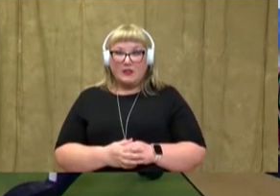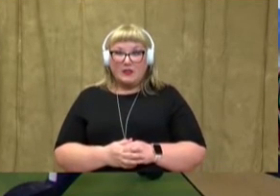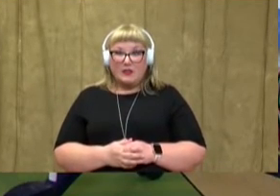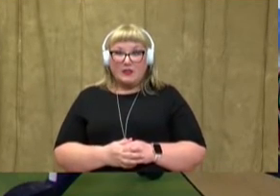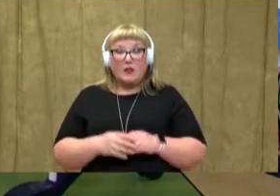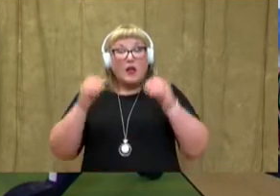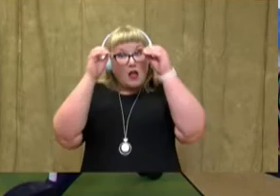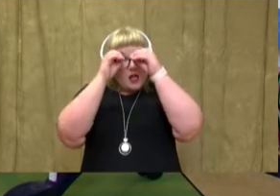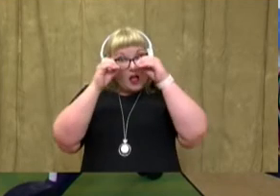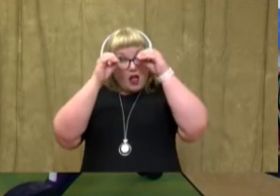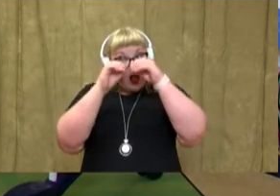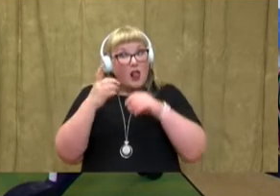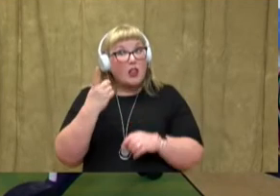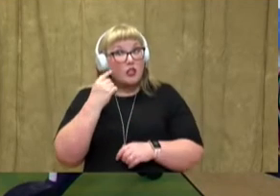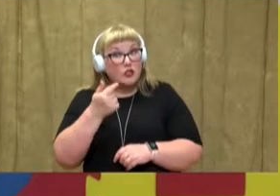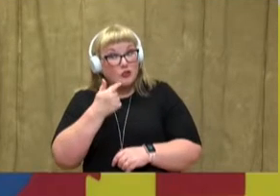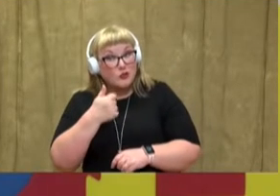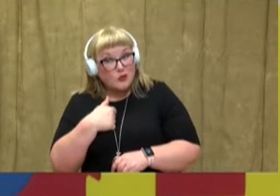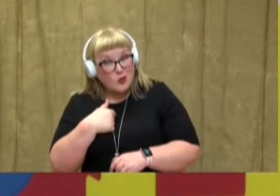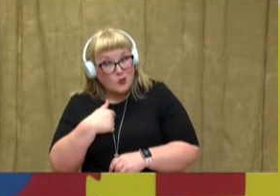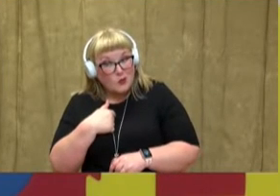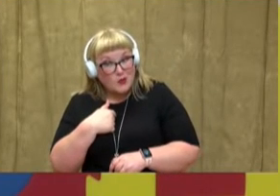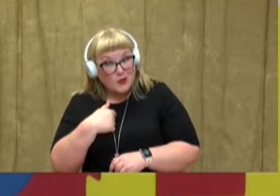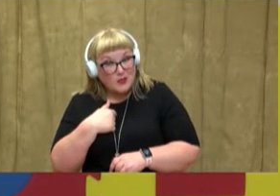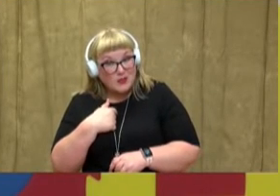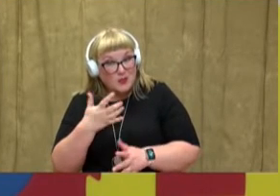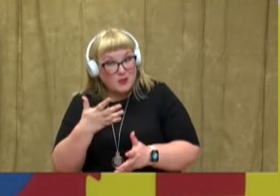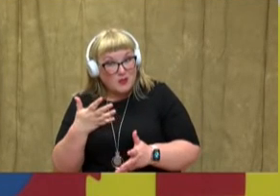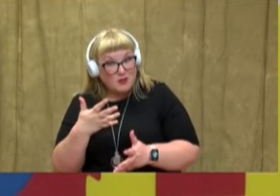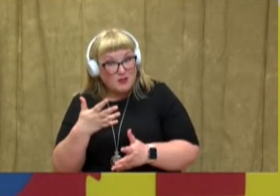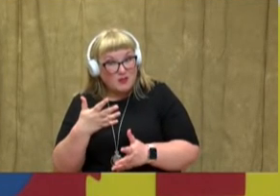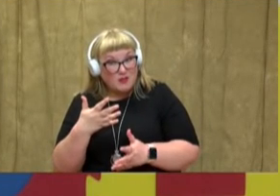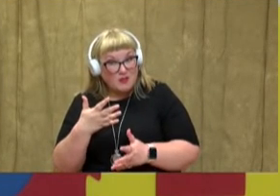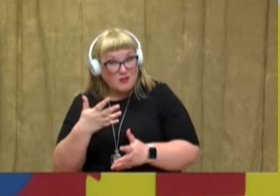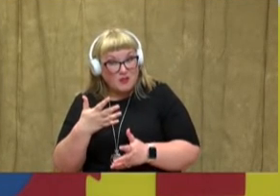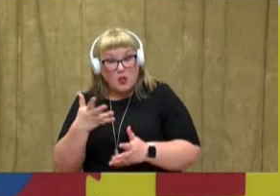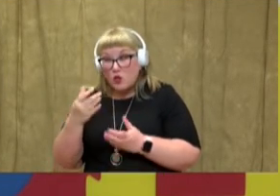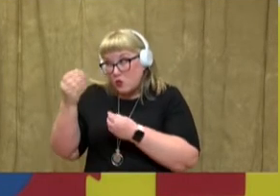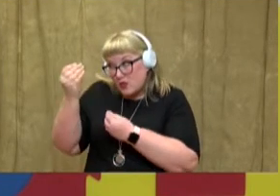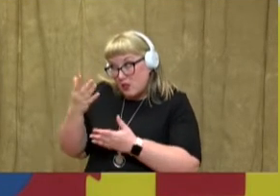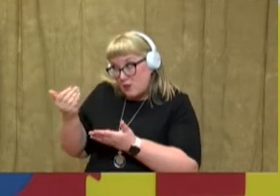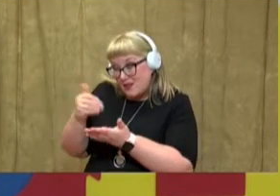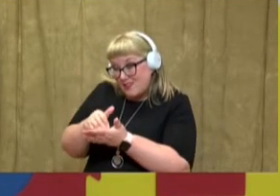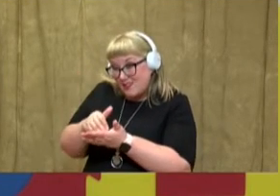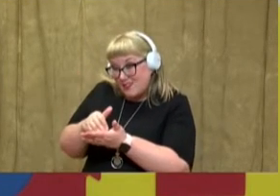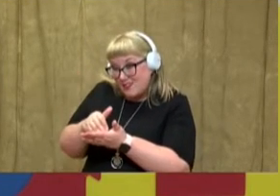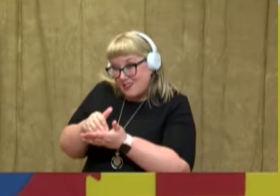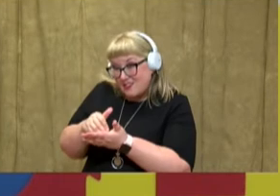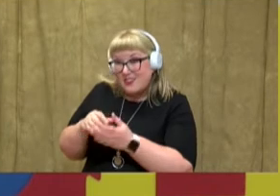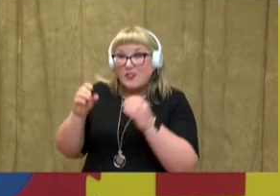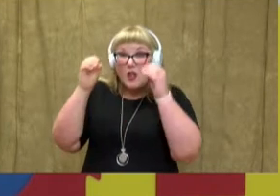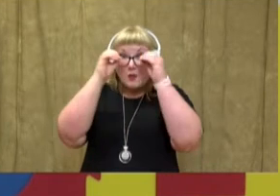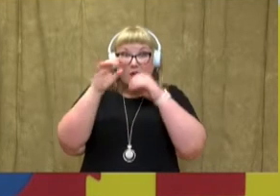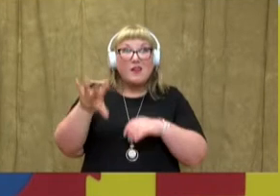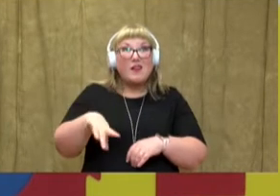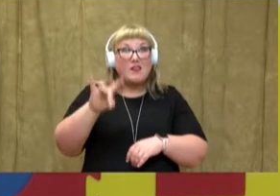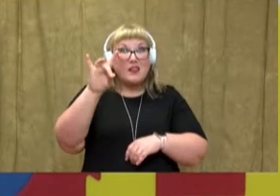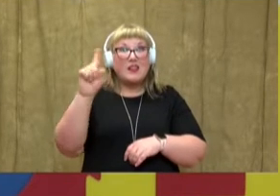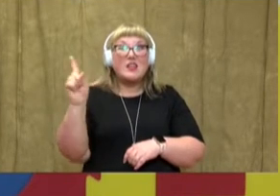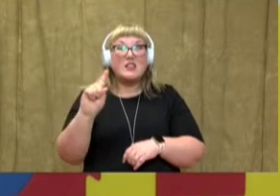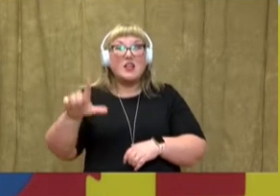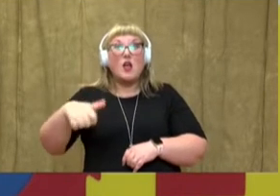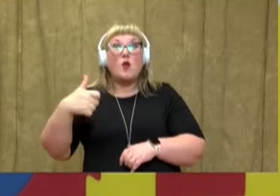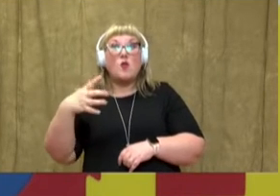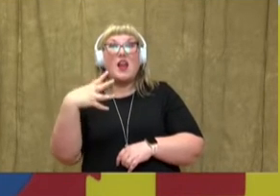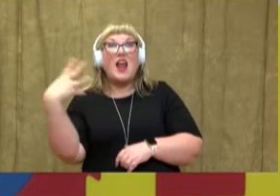Ollie just told me something. Ollie the word bird. Do you want to tell me again? Ollie found someone